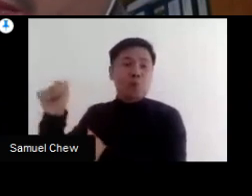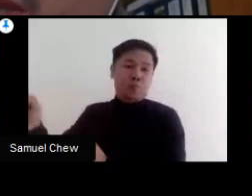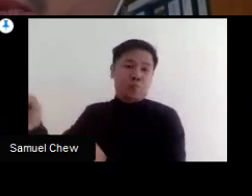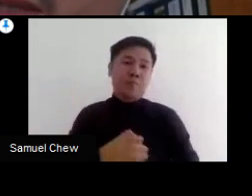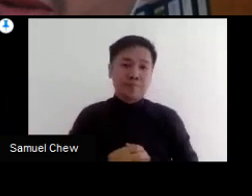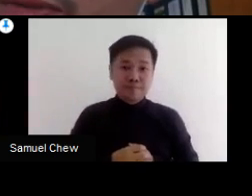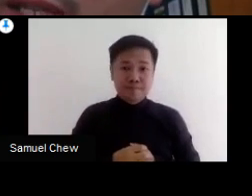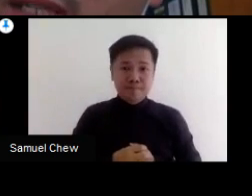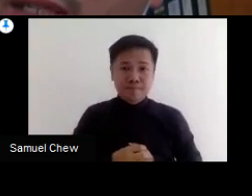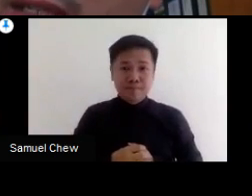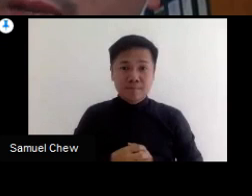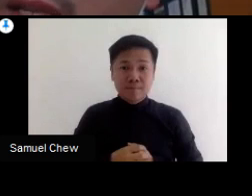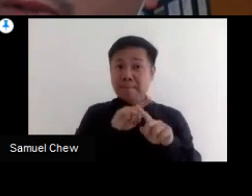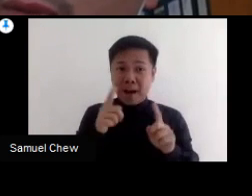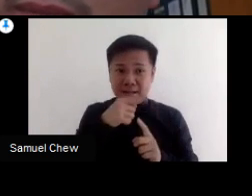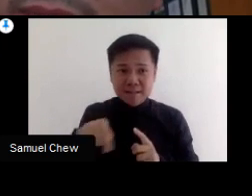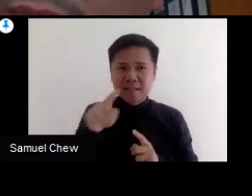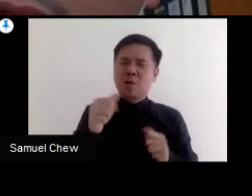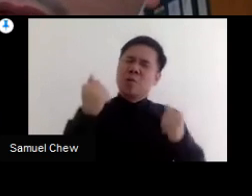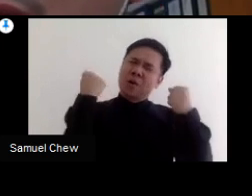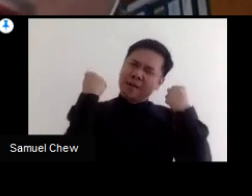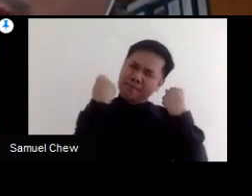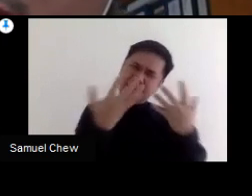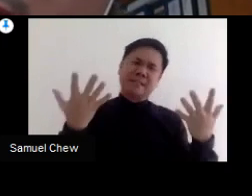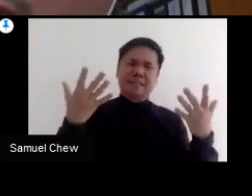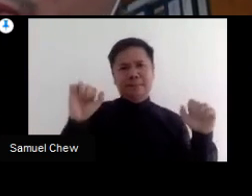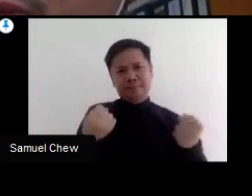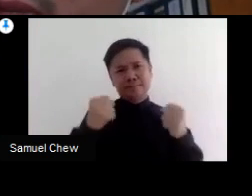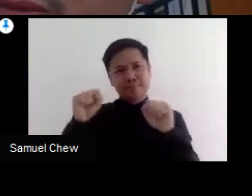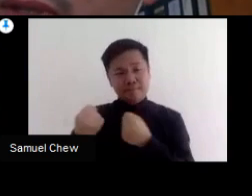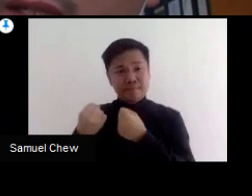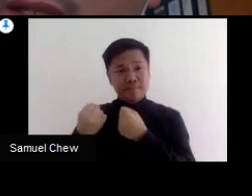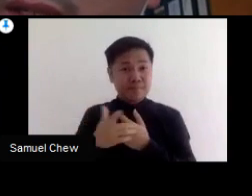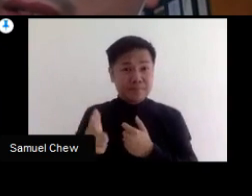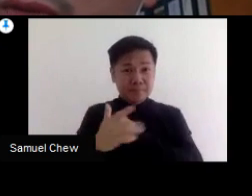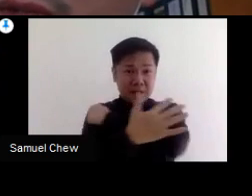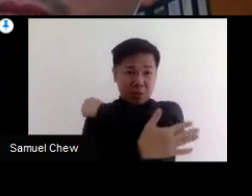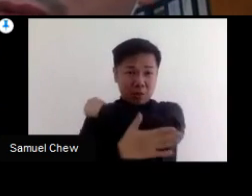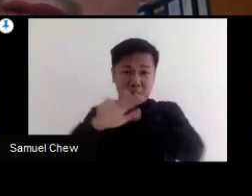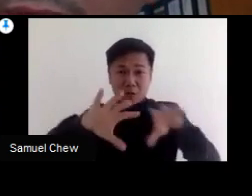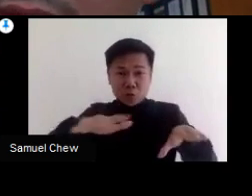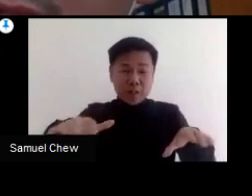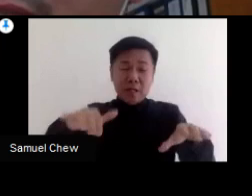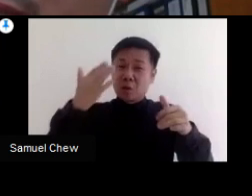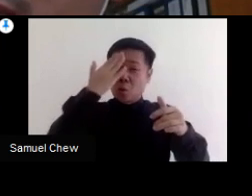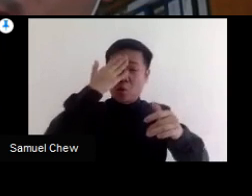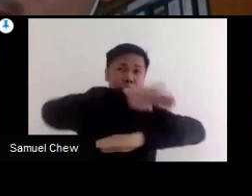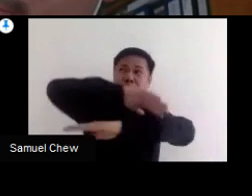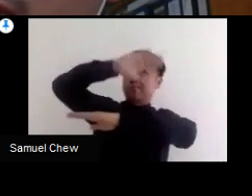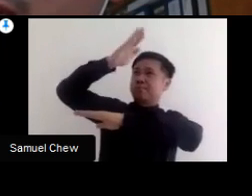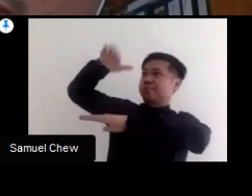not spared by a plethora of challenges spanning from our country's topographical features to triple burden of